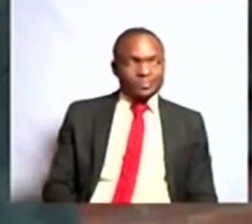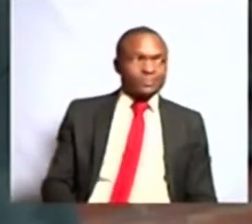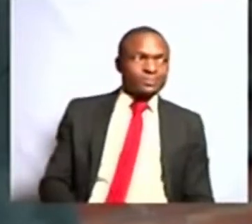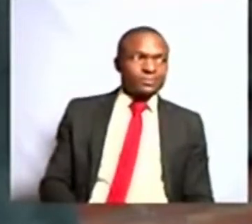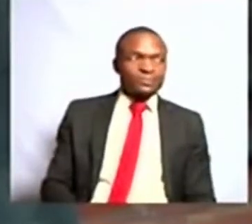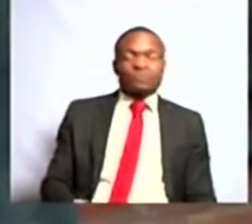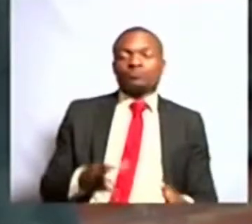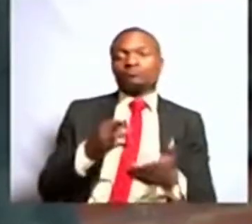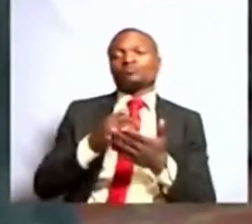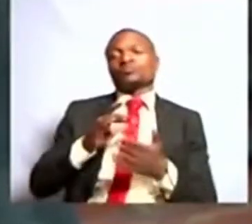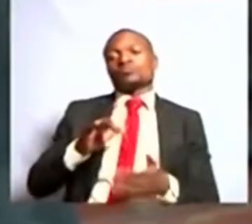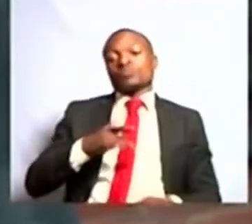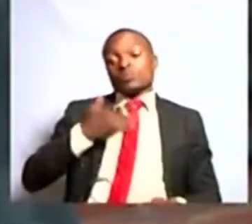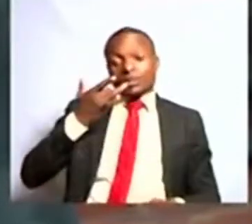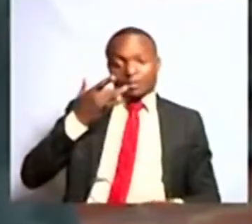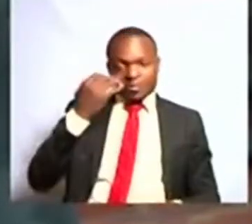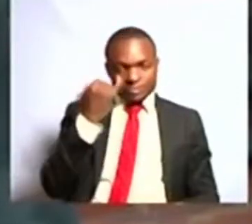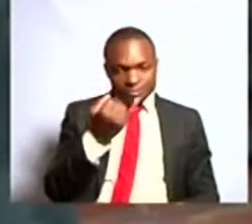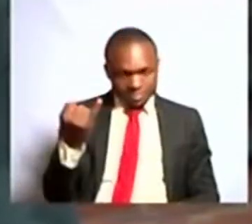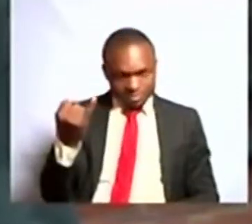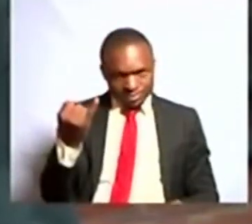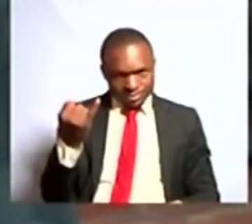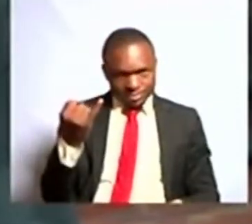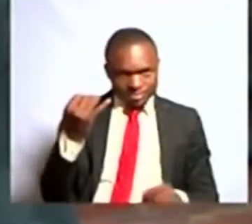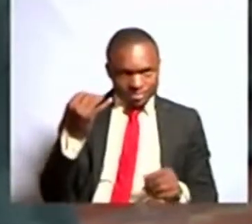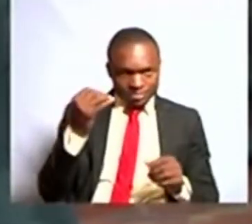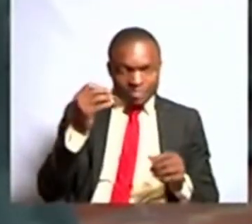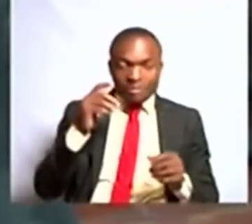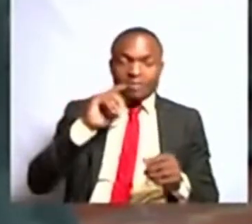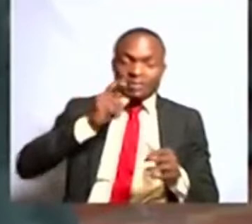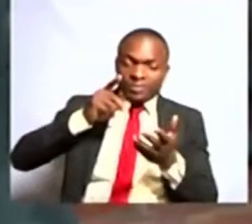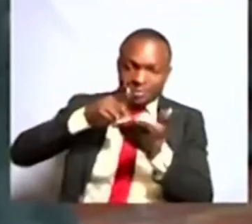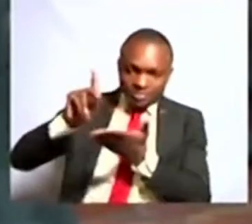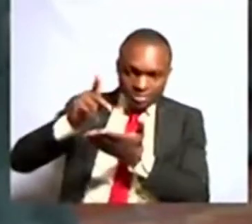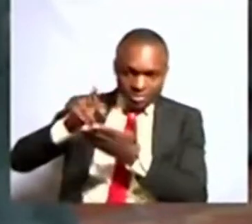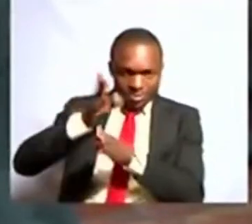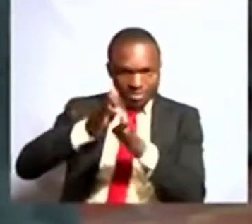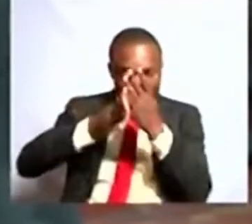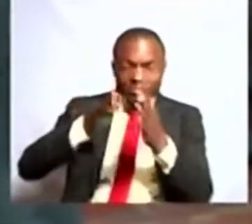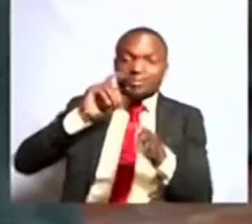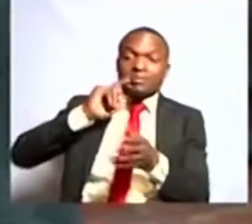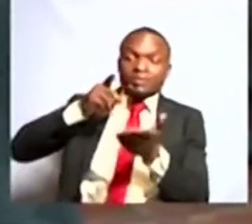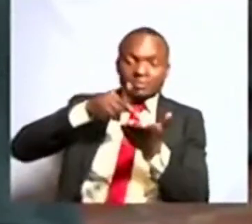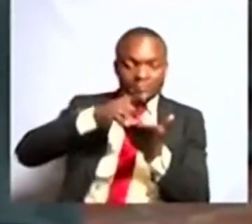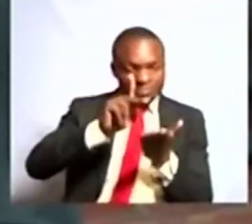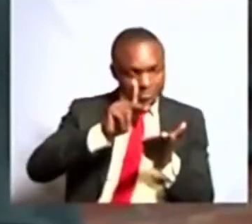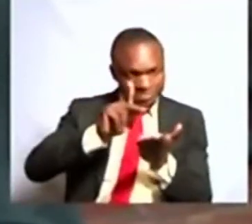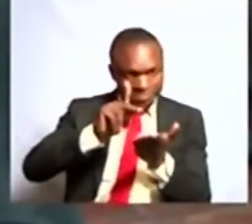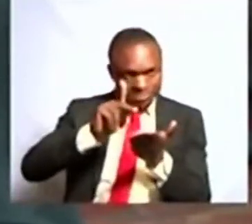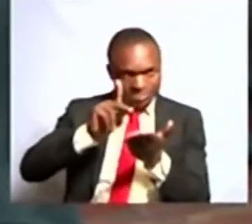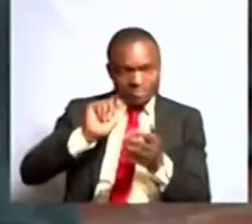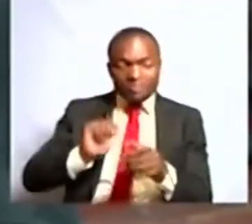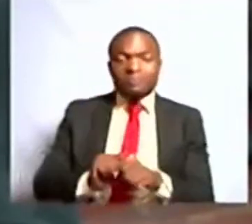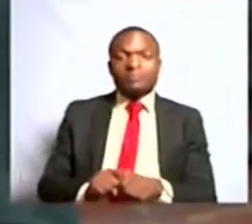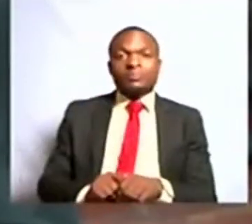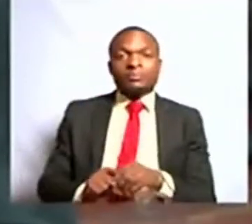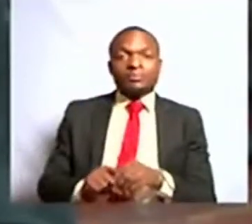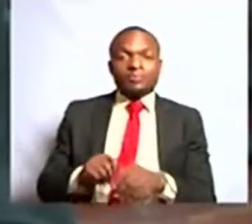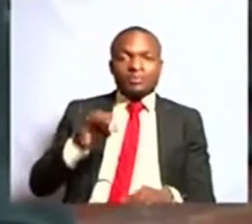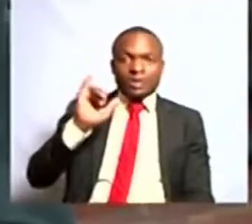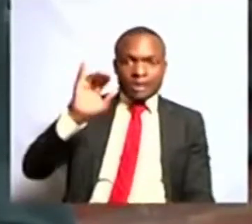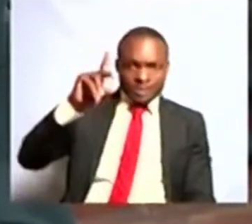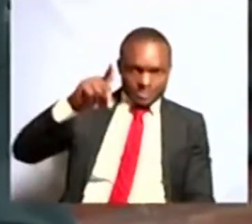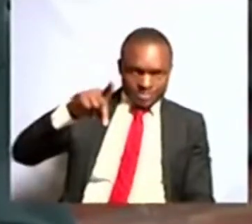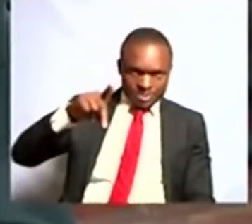it was felt that they should be paid, the contractor should be paid for